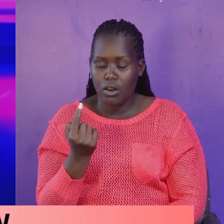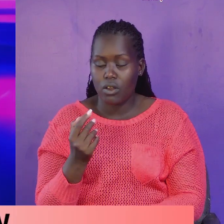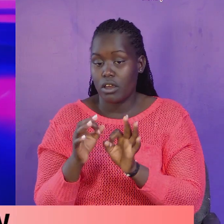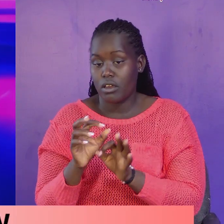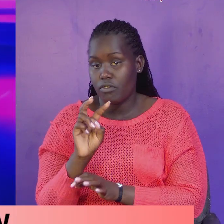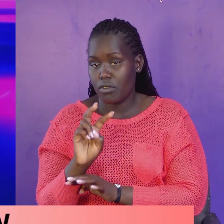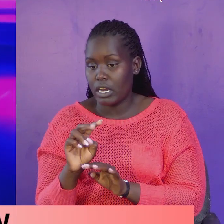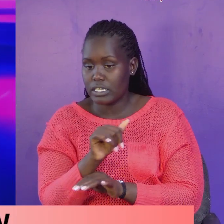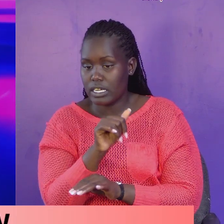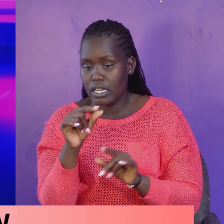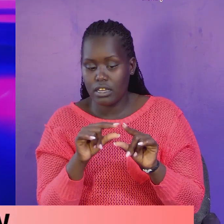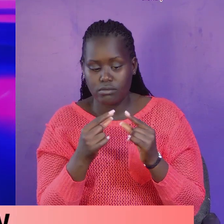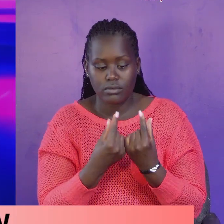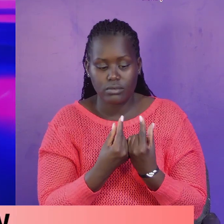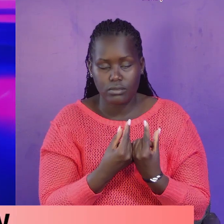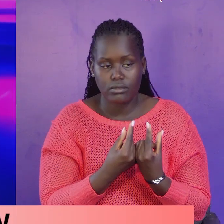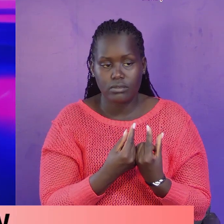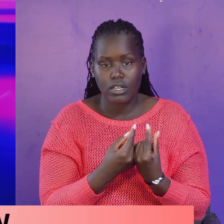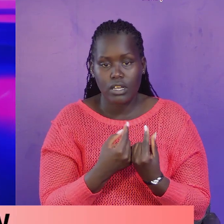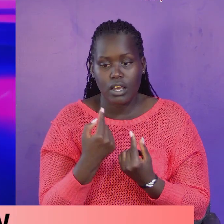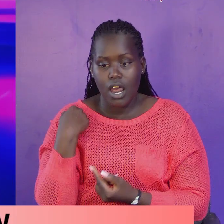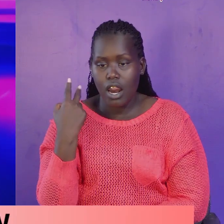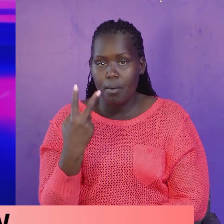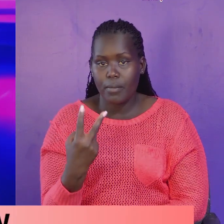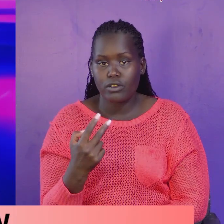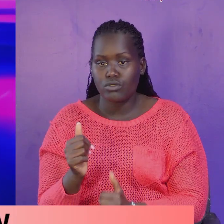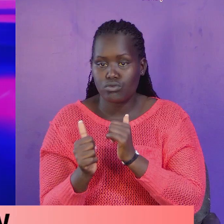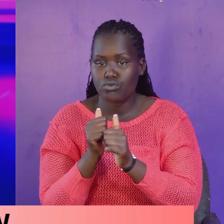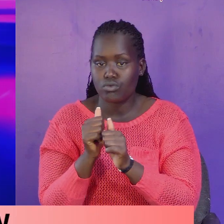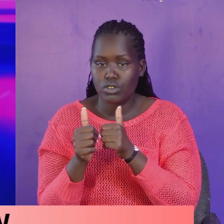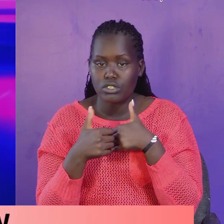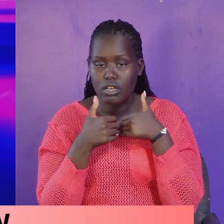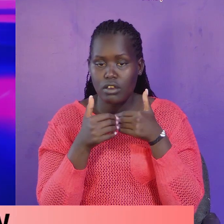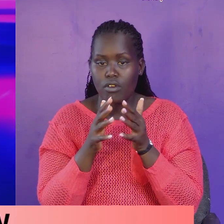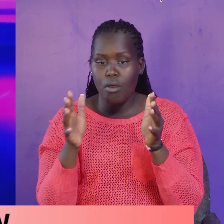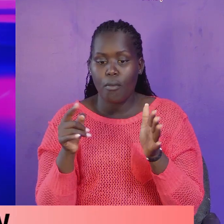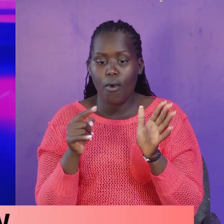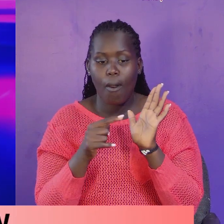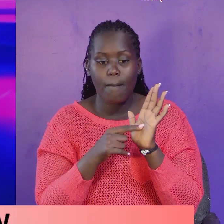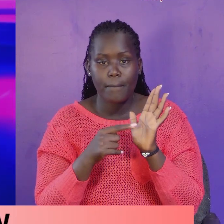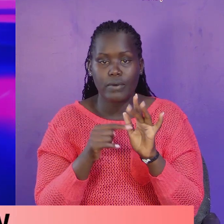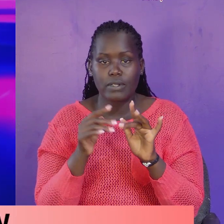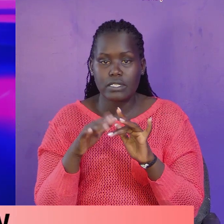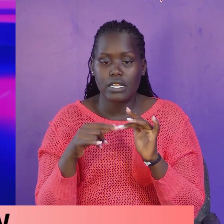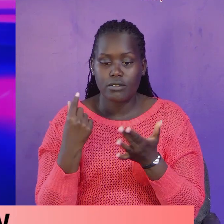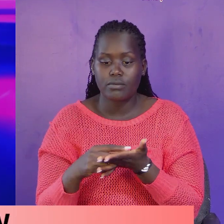other groups, there are number 2s which have more points than Uganda.